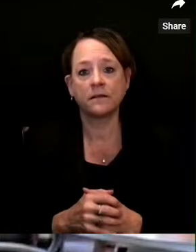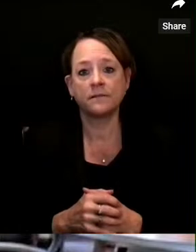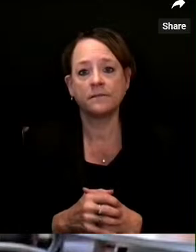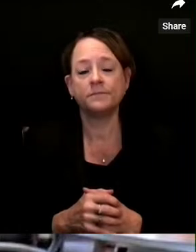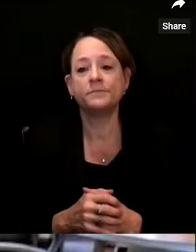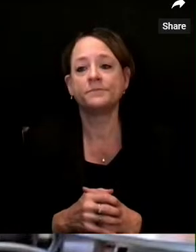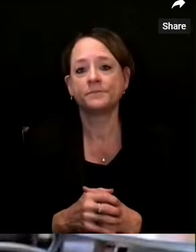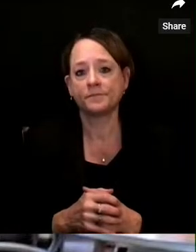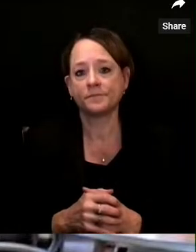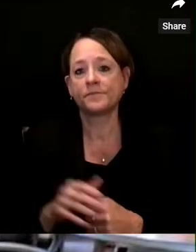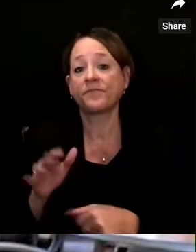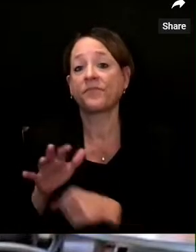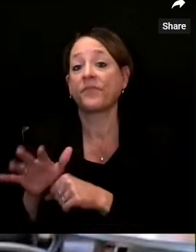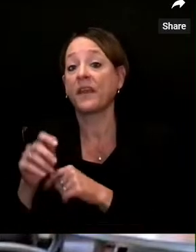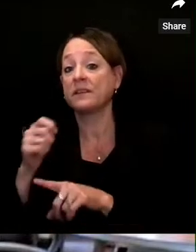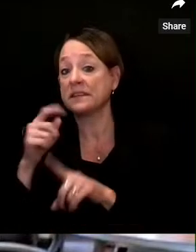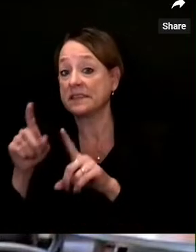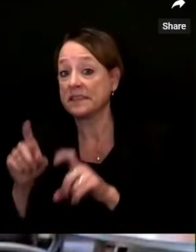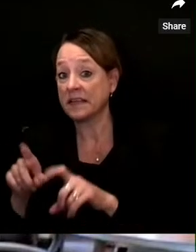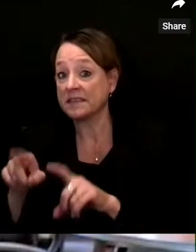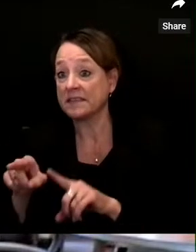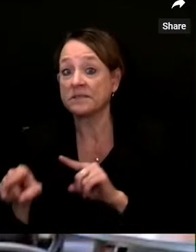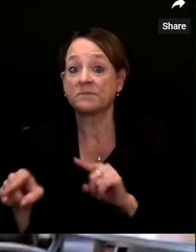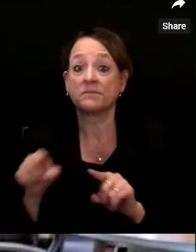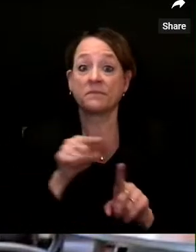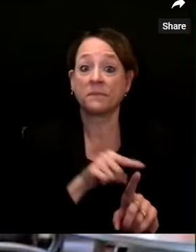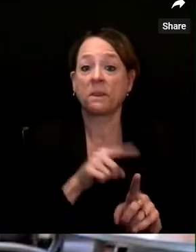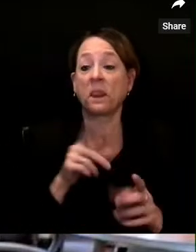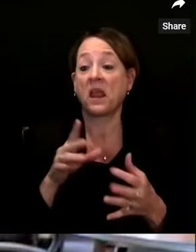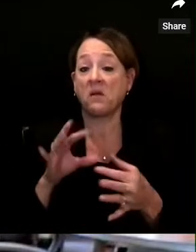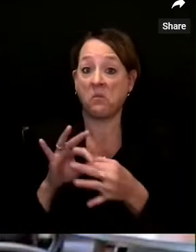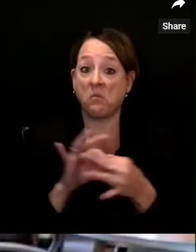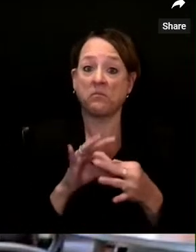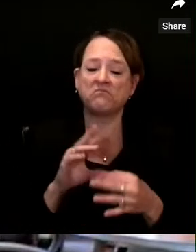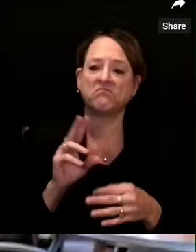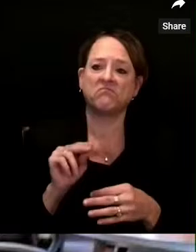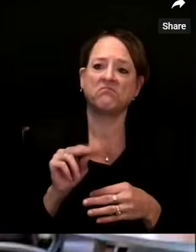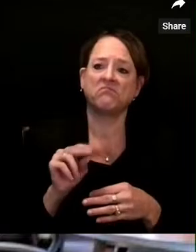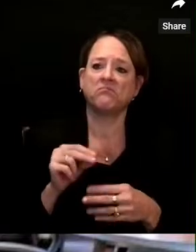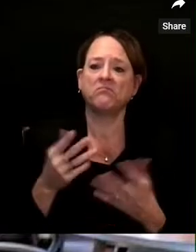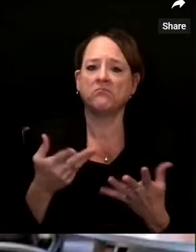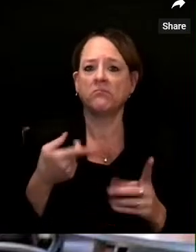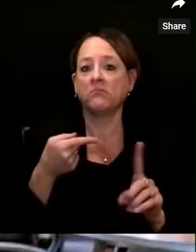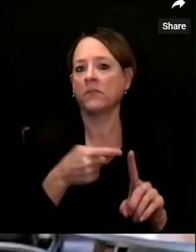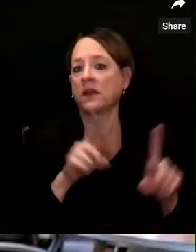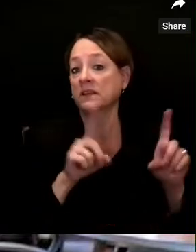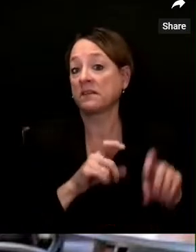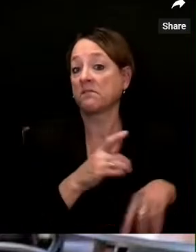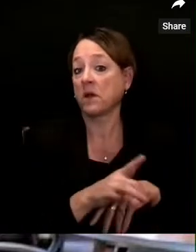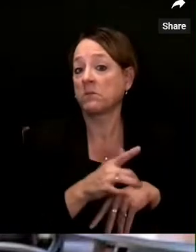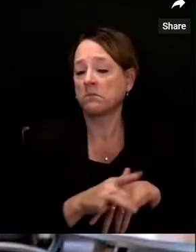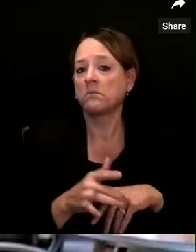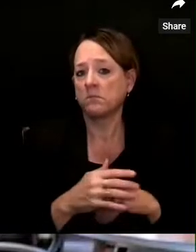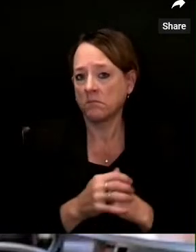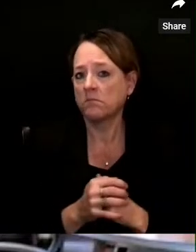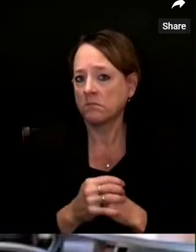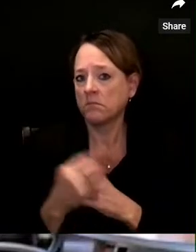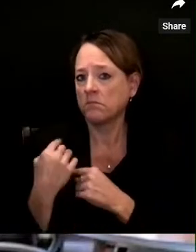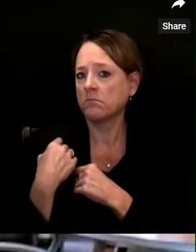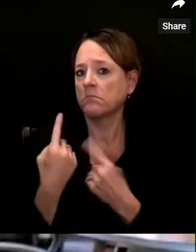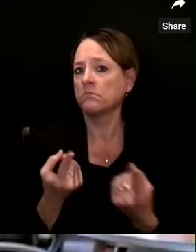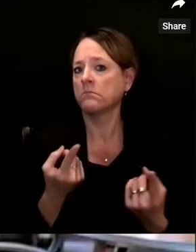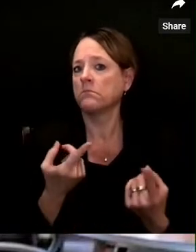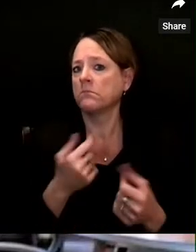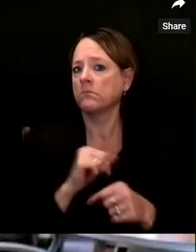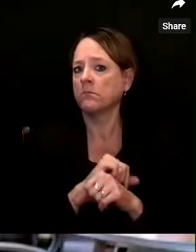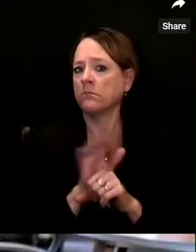testing availability is that, when we, in the early phases of the pandemic, when it was especially important to